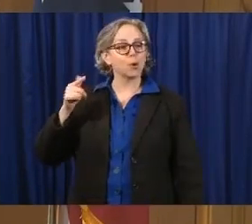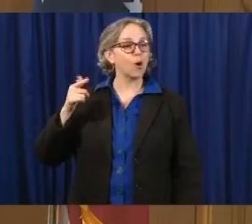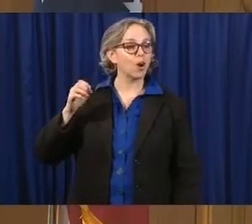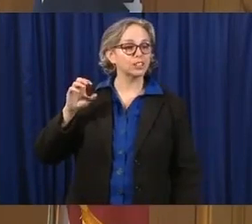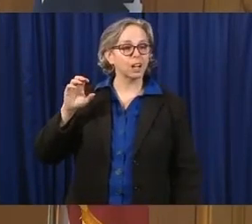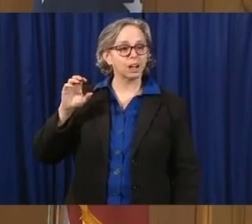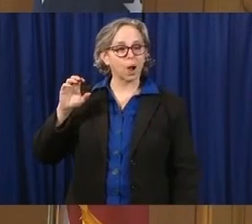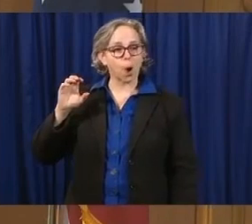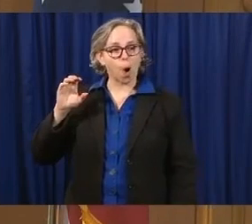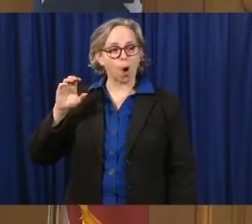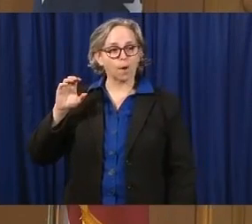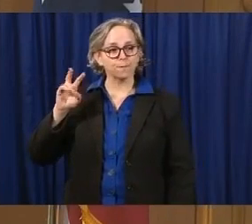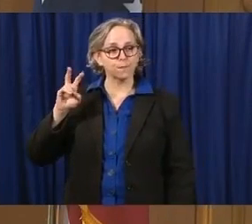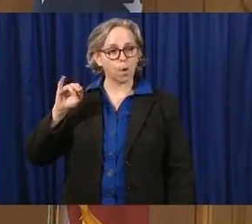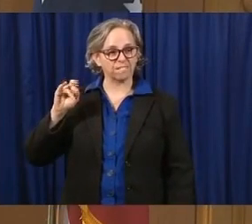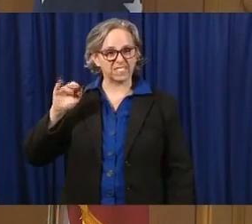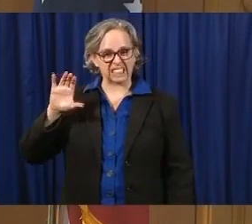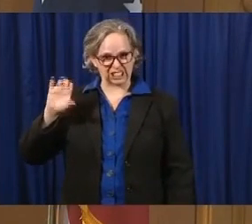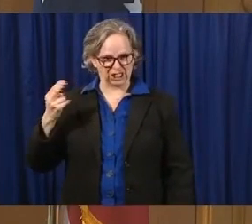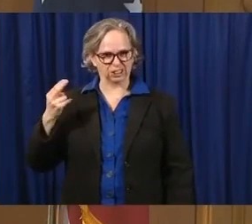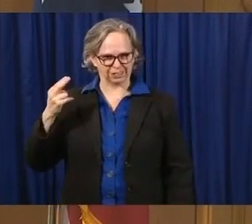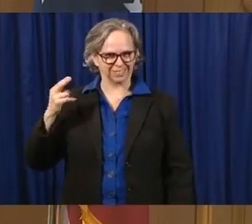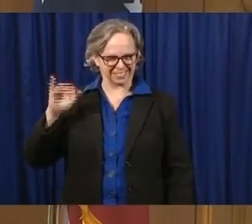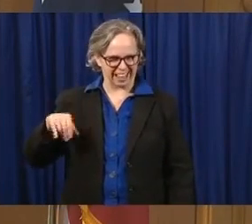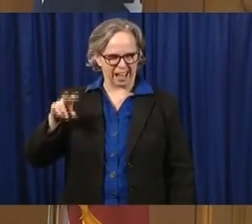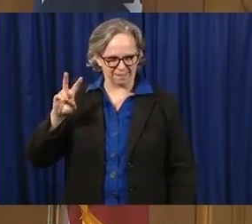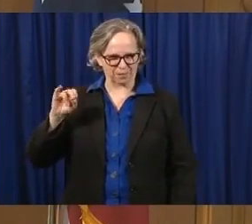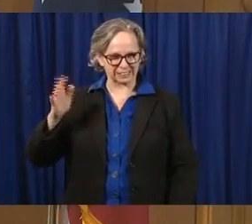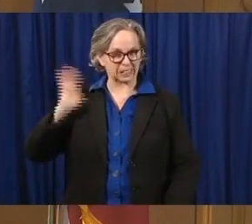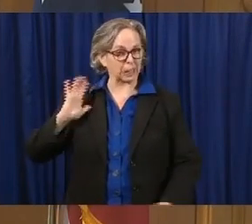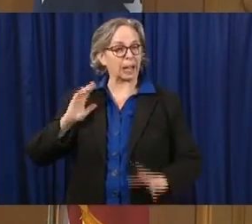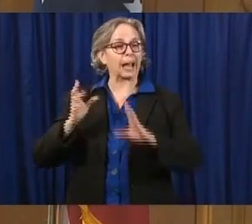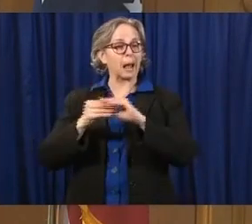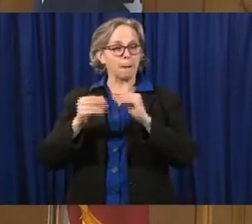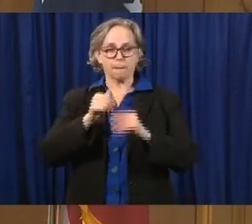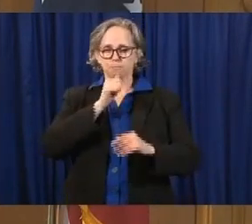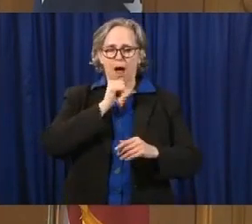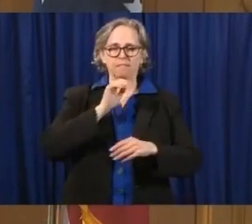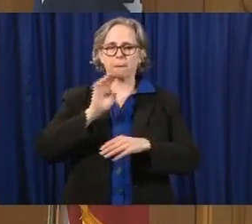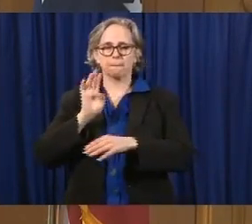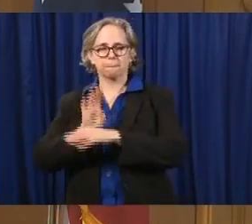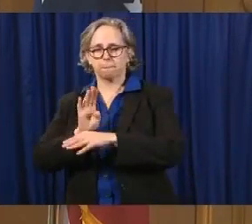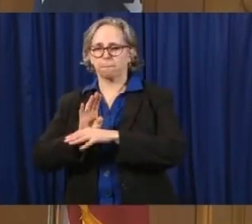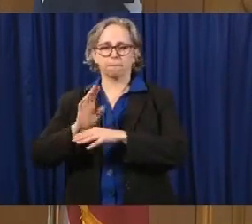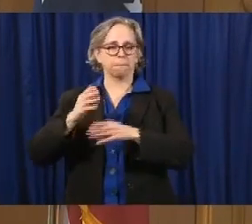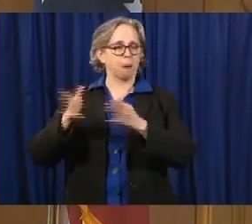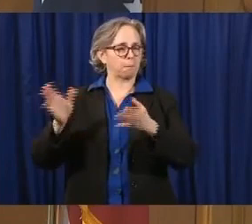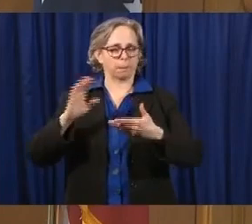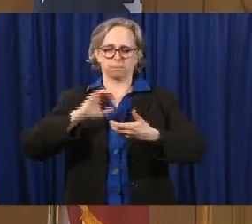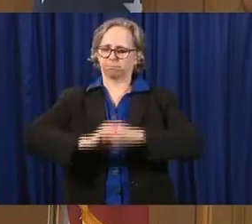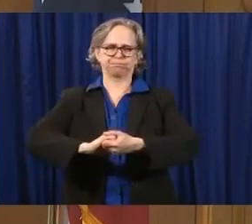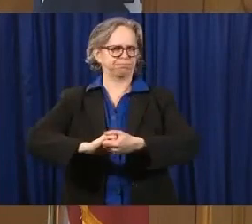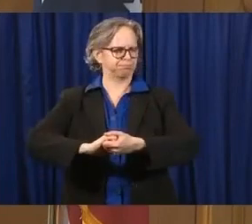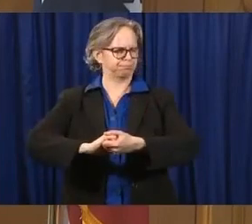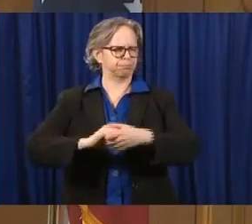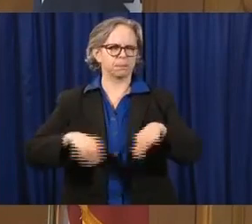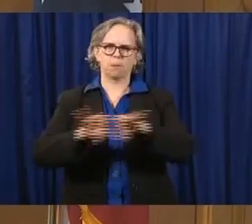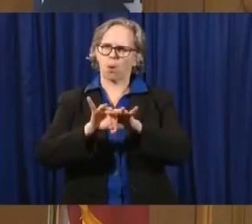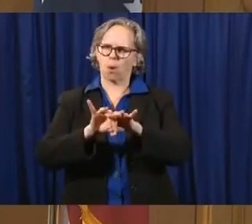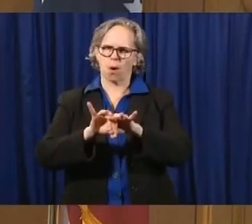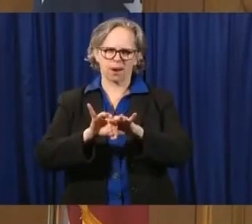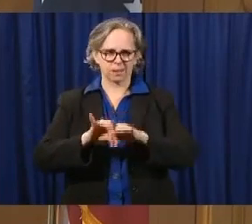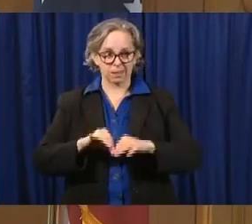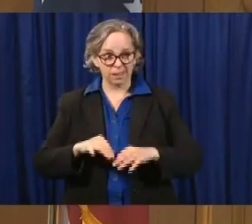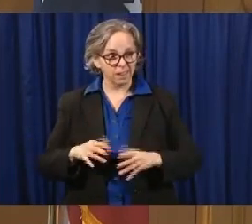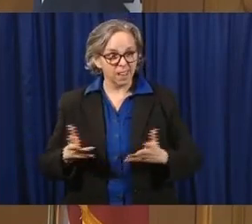can work exceedingly well. But I mean, every company's got to figure out, what do I need? But there are common